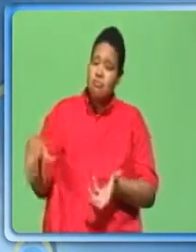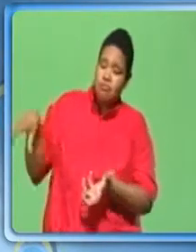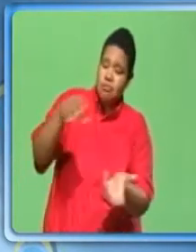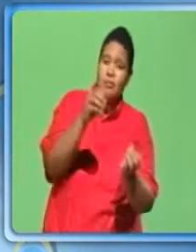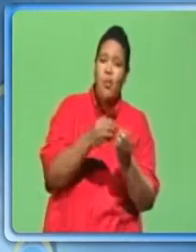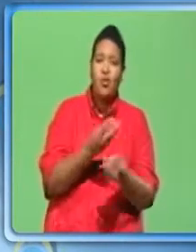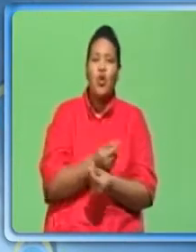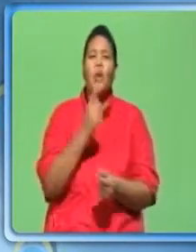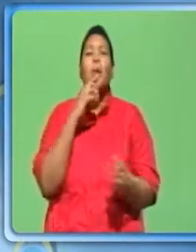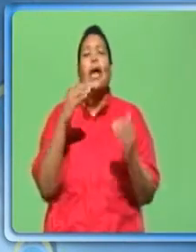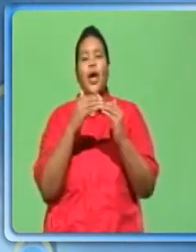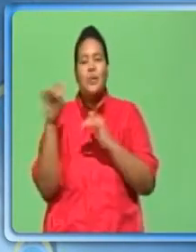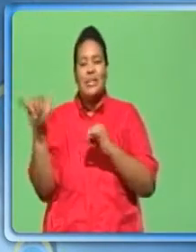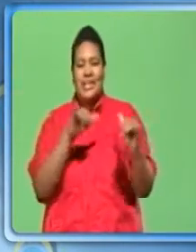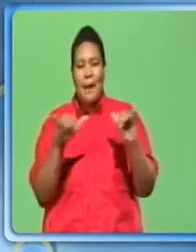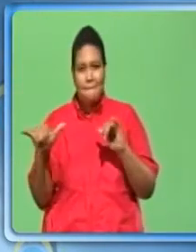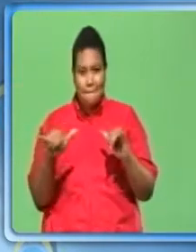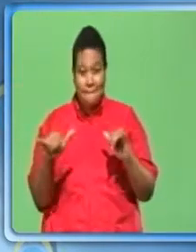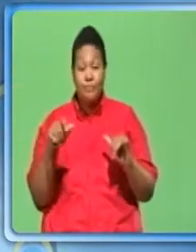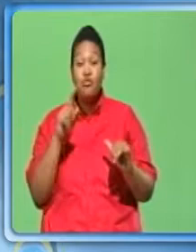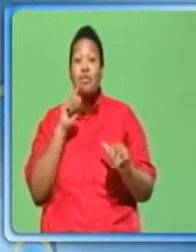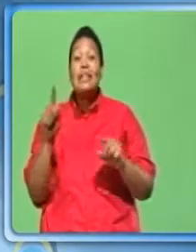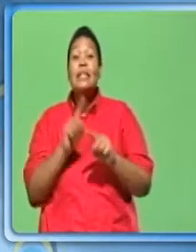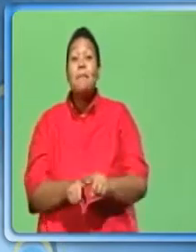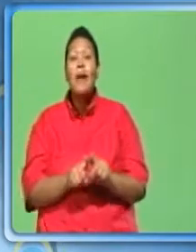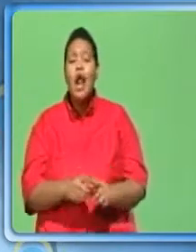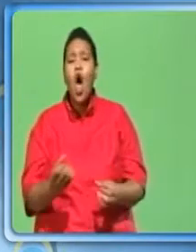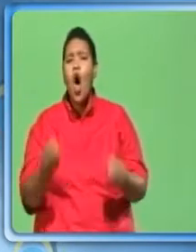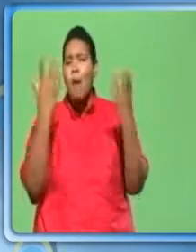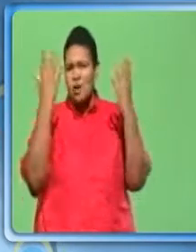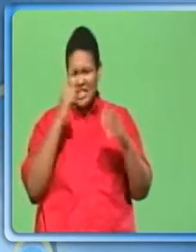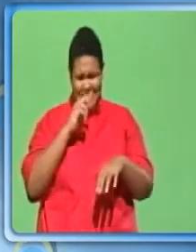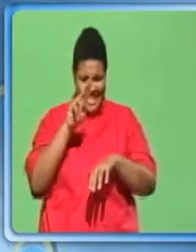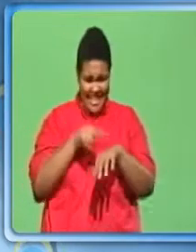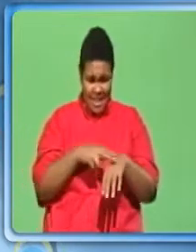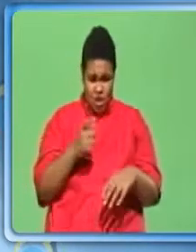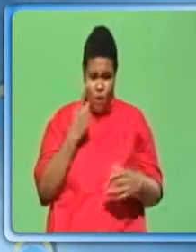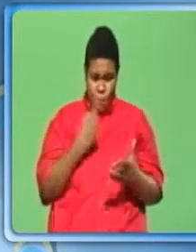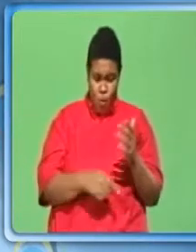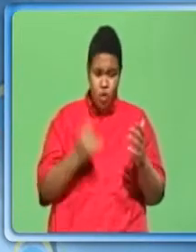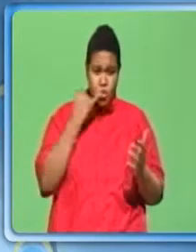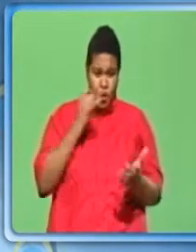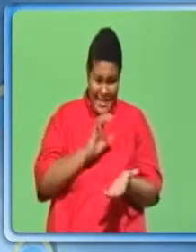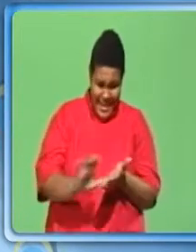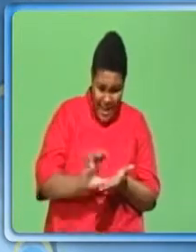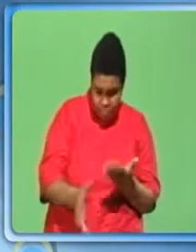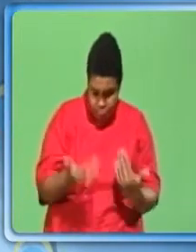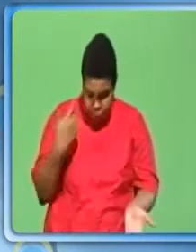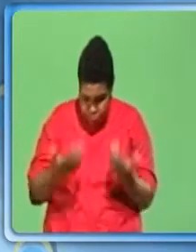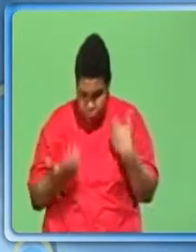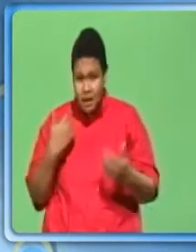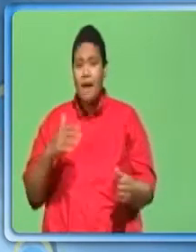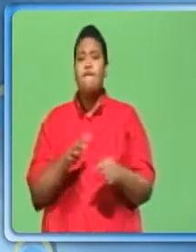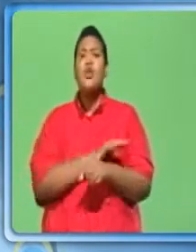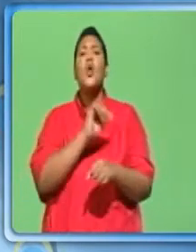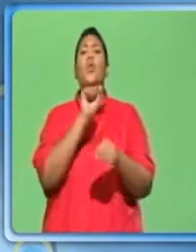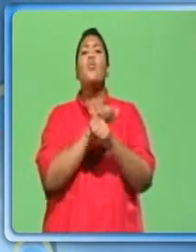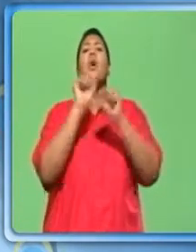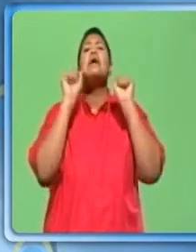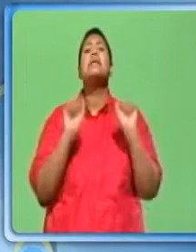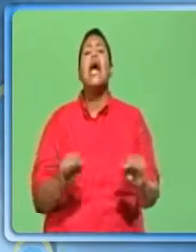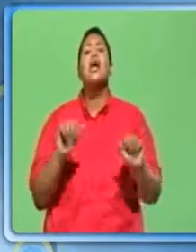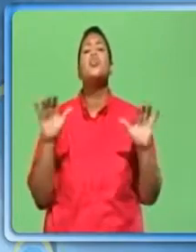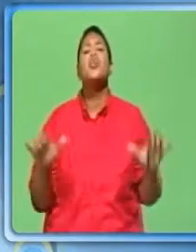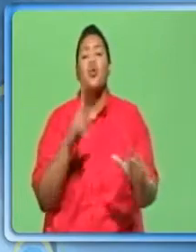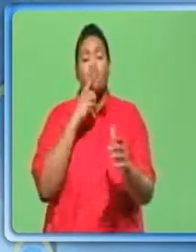amount of fill. Depending on the volume and nature of ground to be excavated or filled, the work can either be